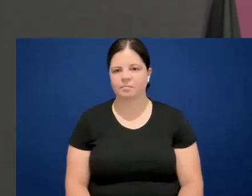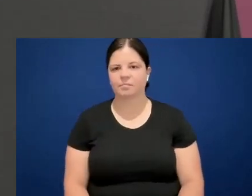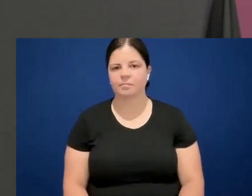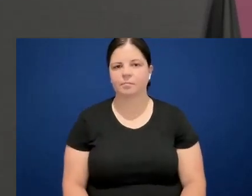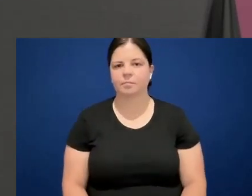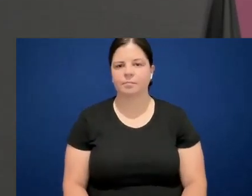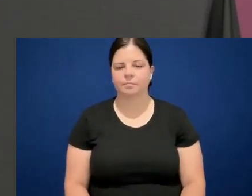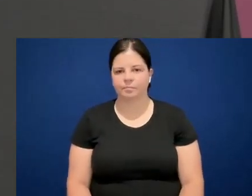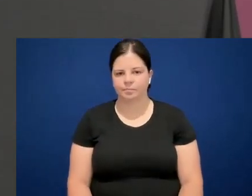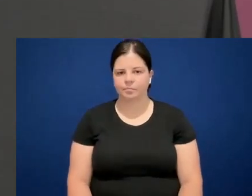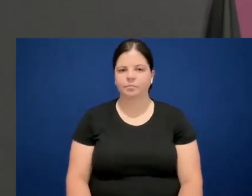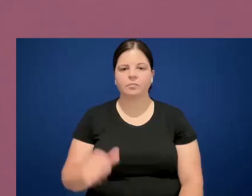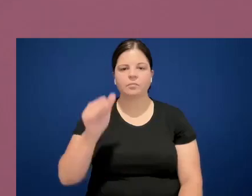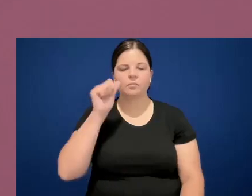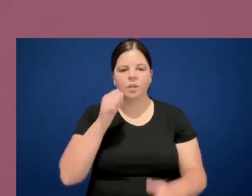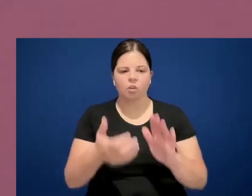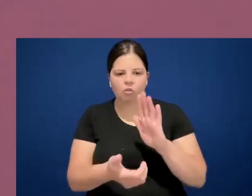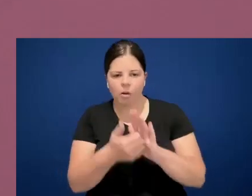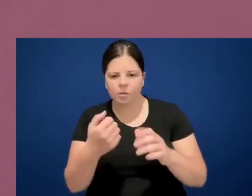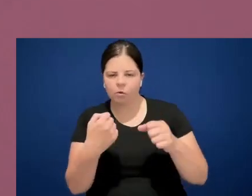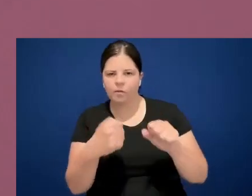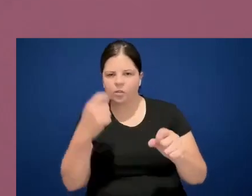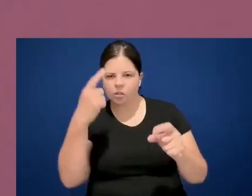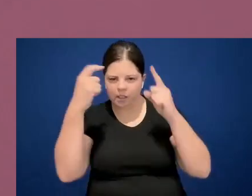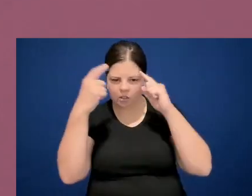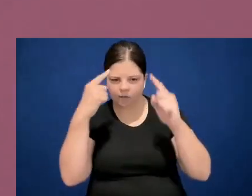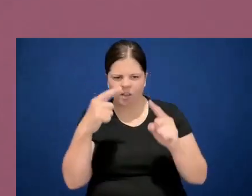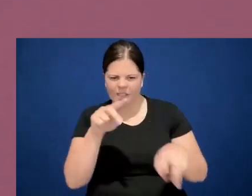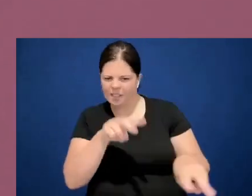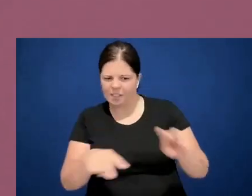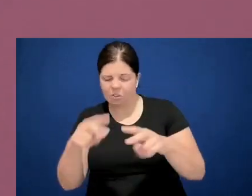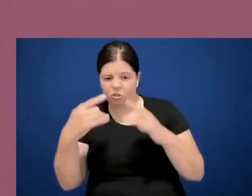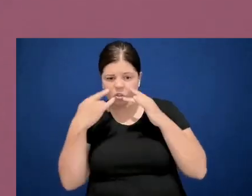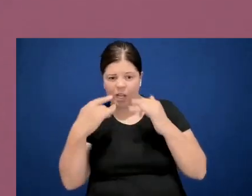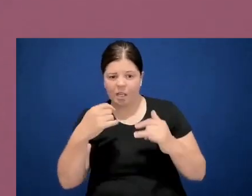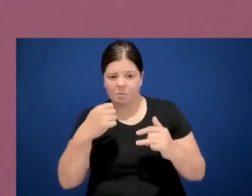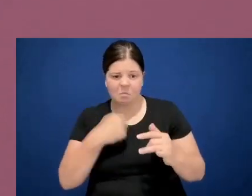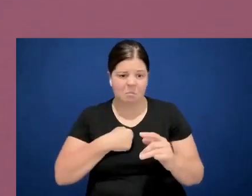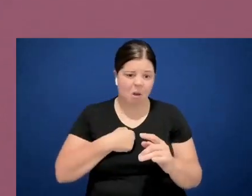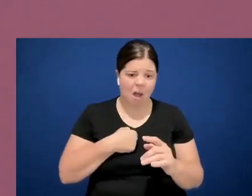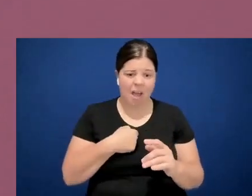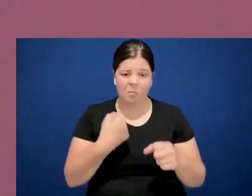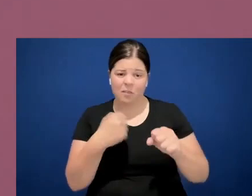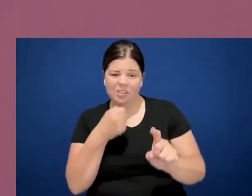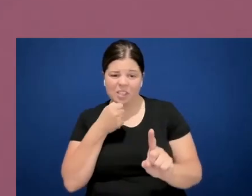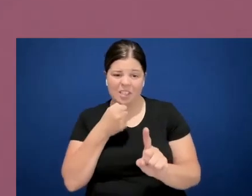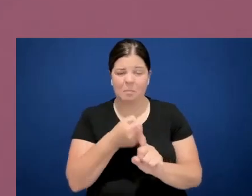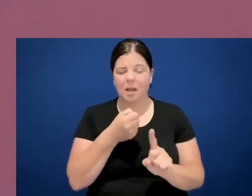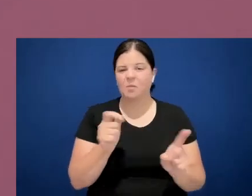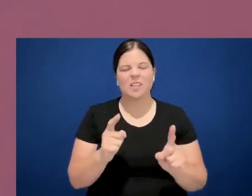of your corruption prevention initiatives is not a very easy task. You can't just focus on one